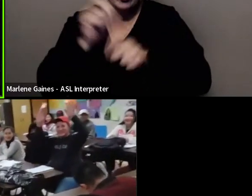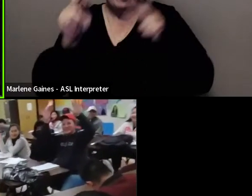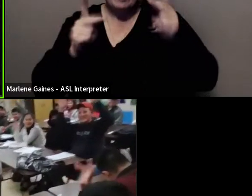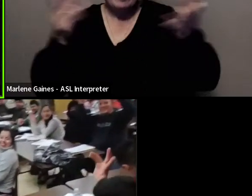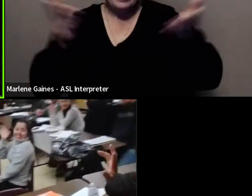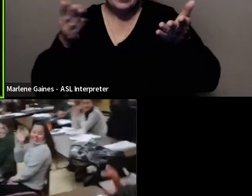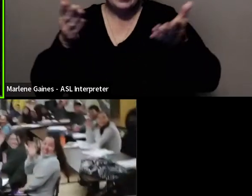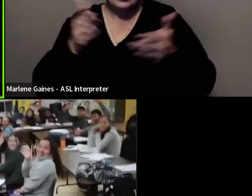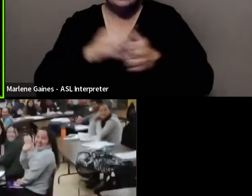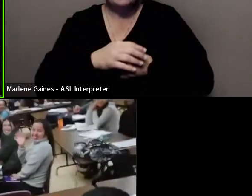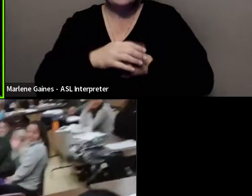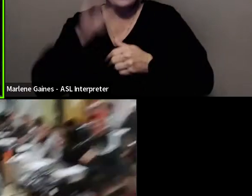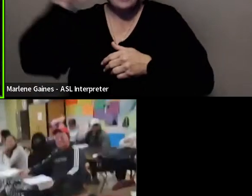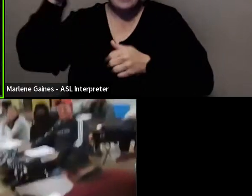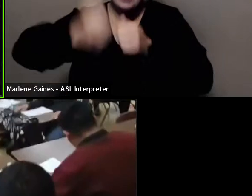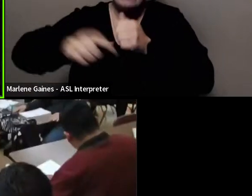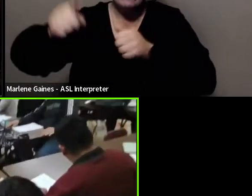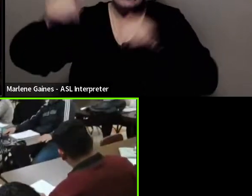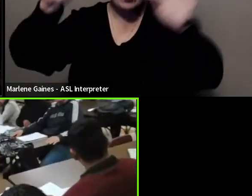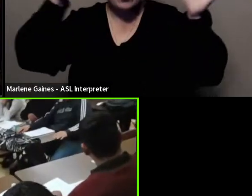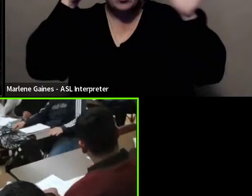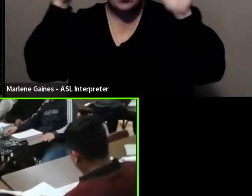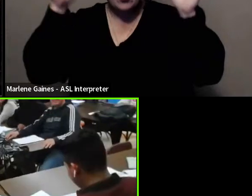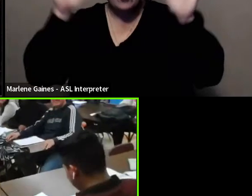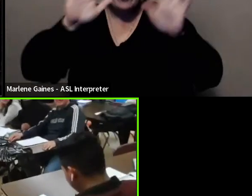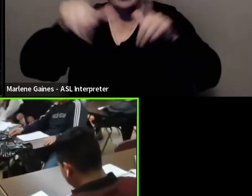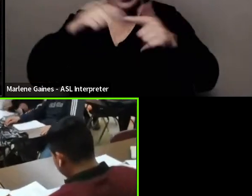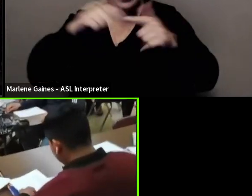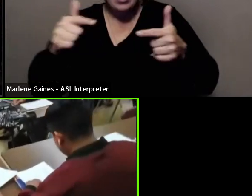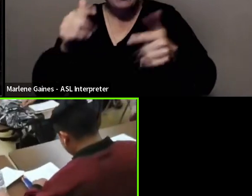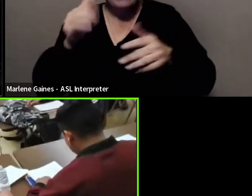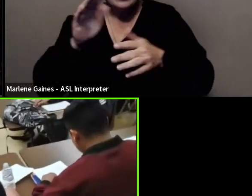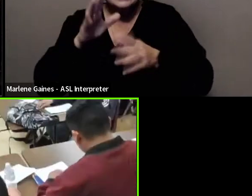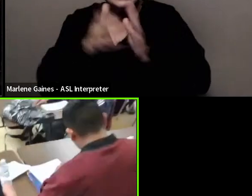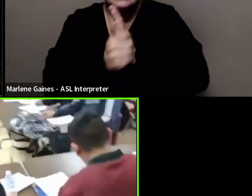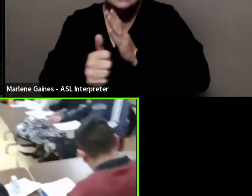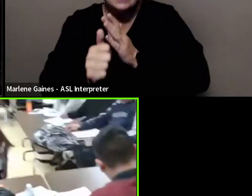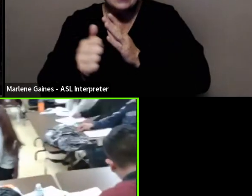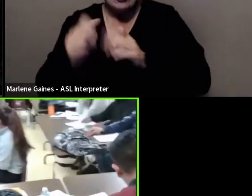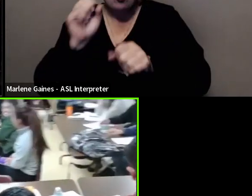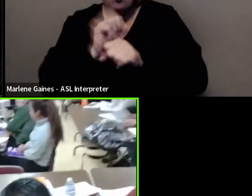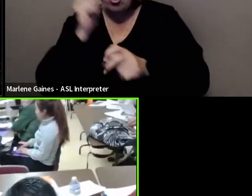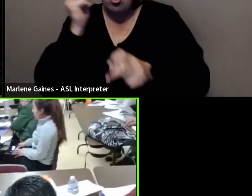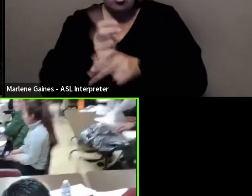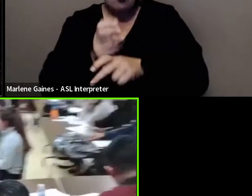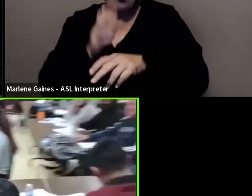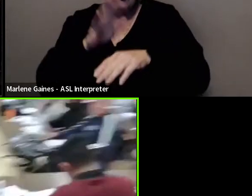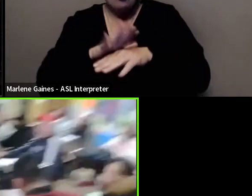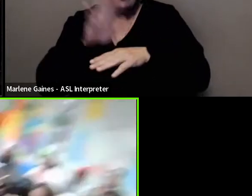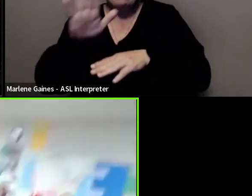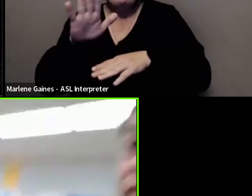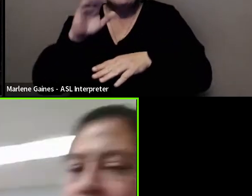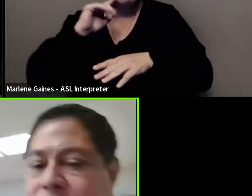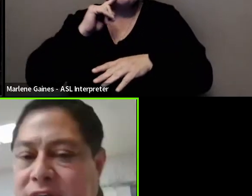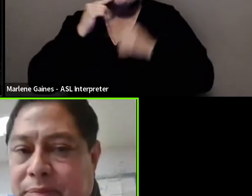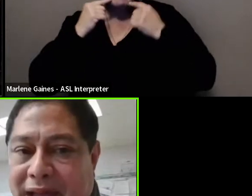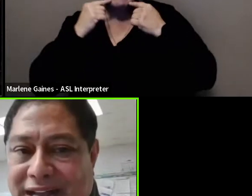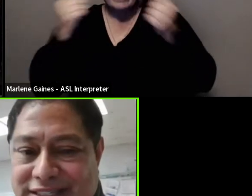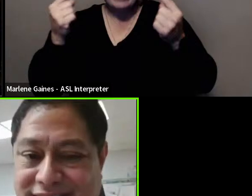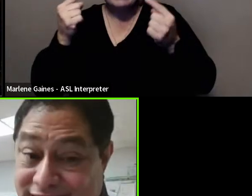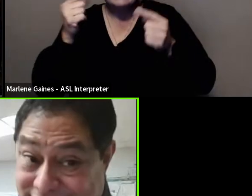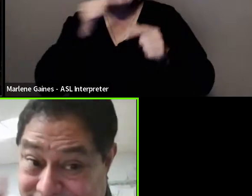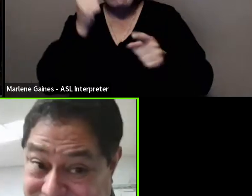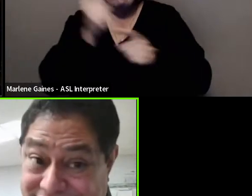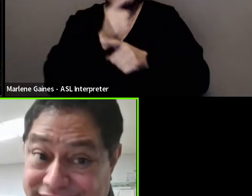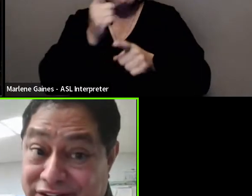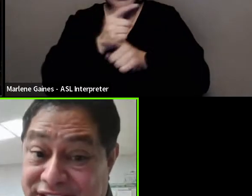here. Hi, everybody. Improving their language skills. Right now, working really hard on the infamous irregular verbs and